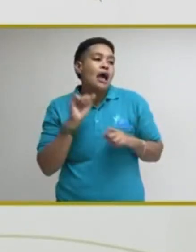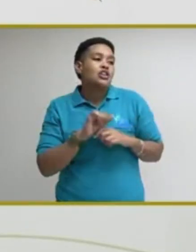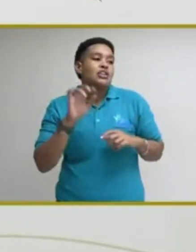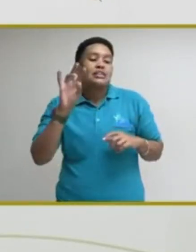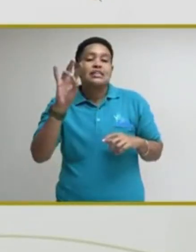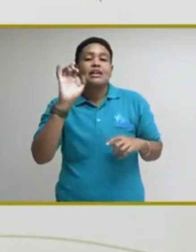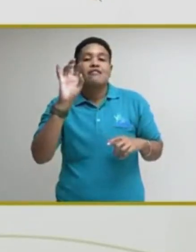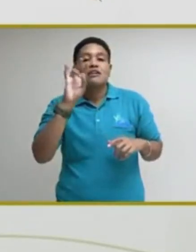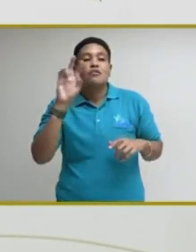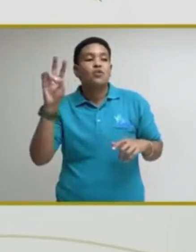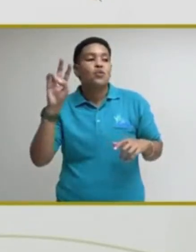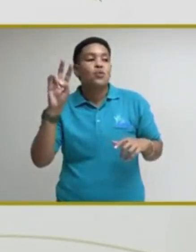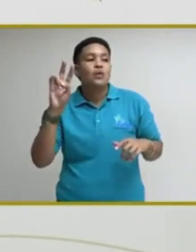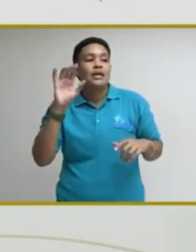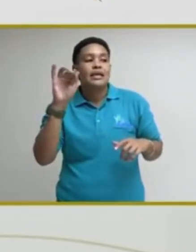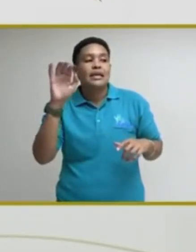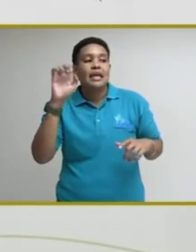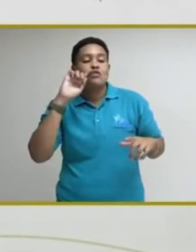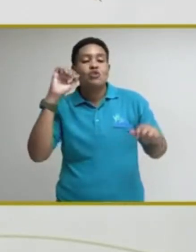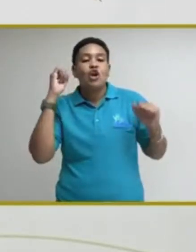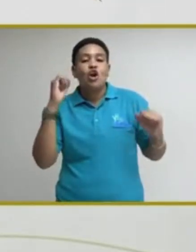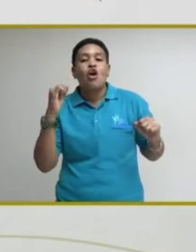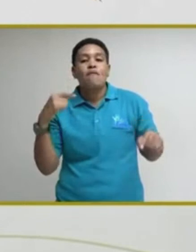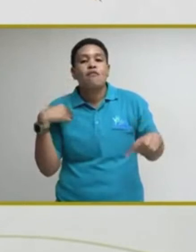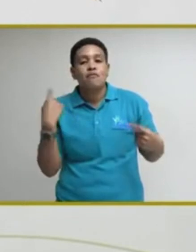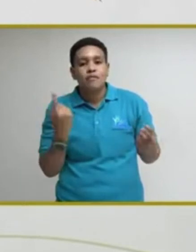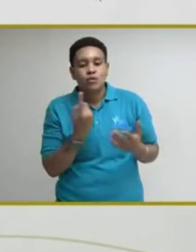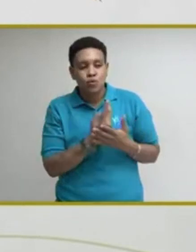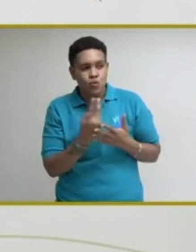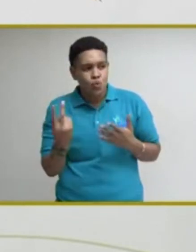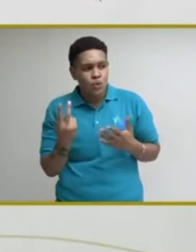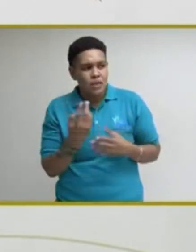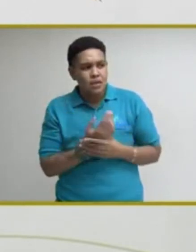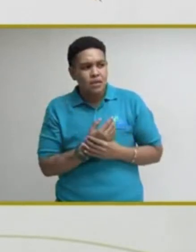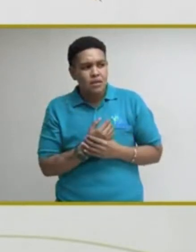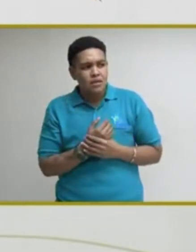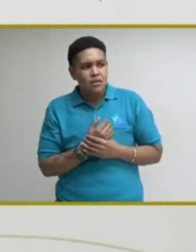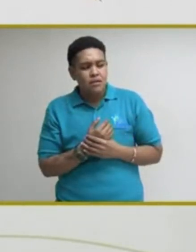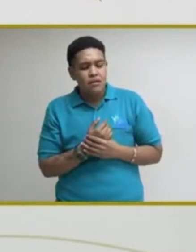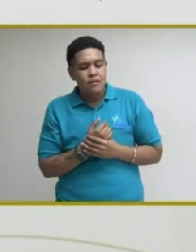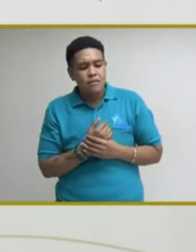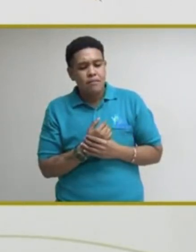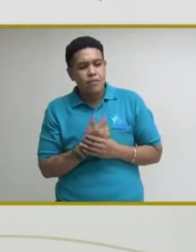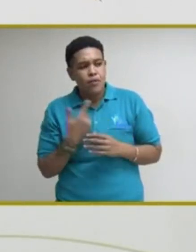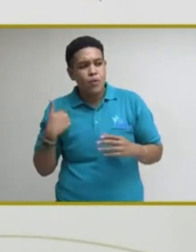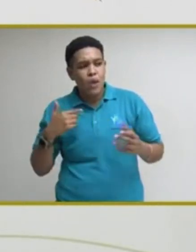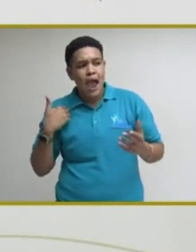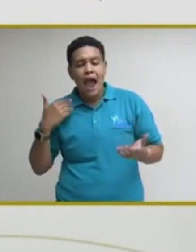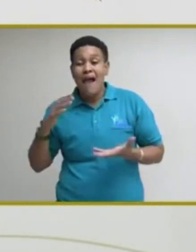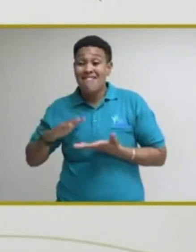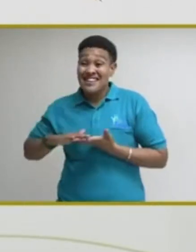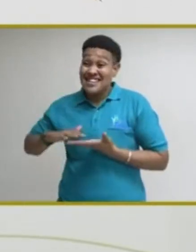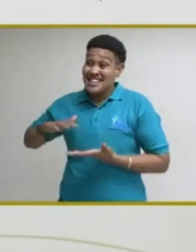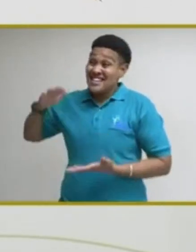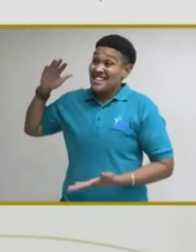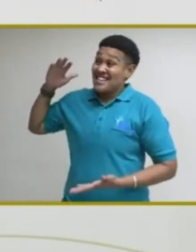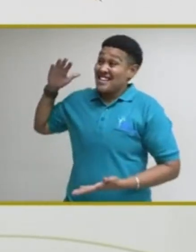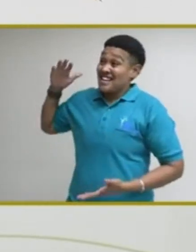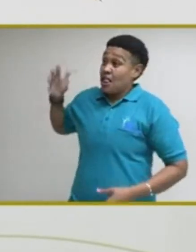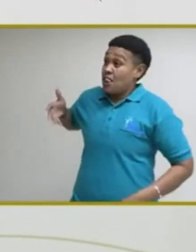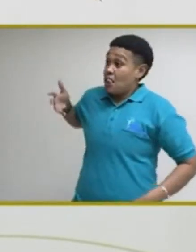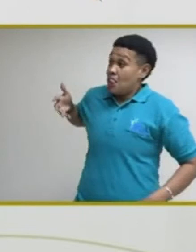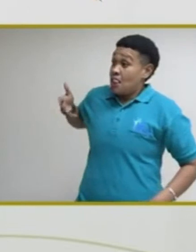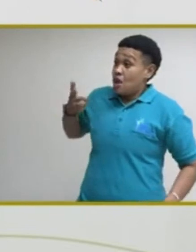Cases that have been confirmed over the last 2 weeks. Now, we do have this backlog of 21,000